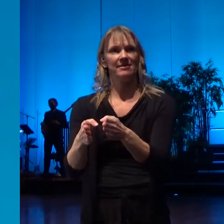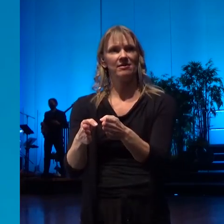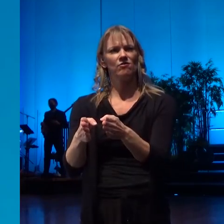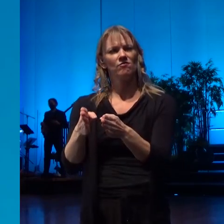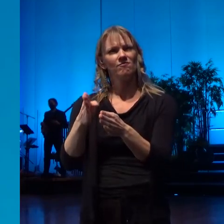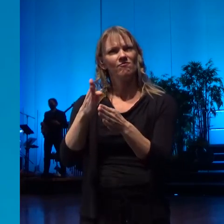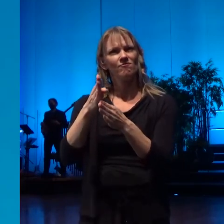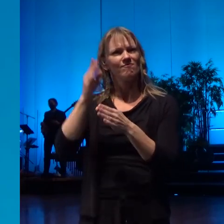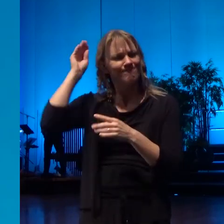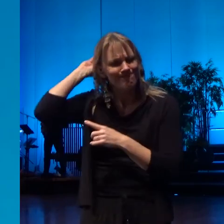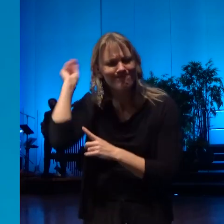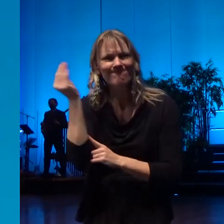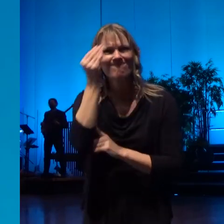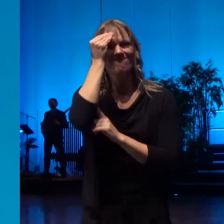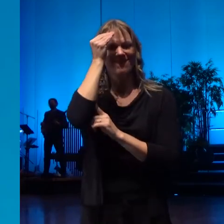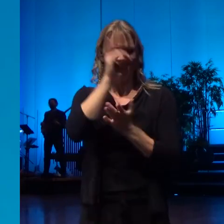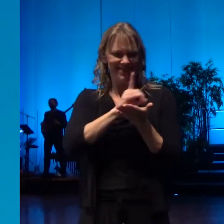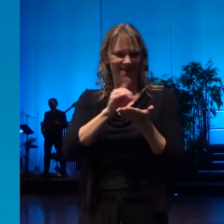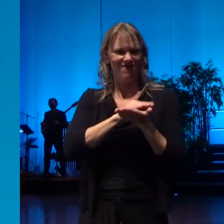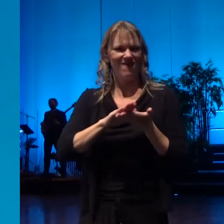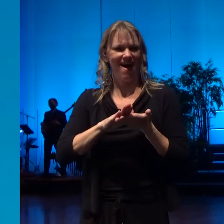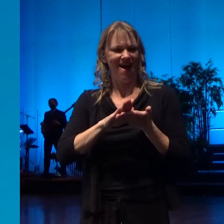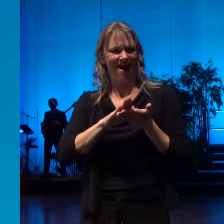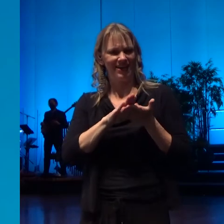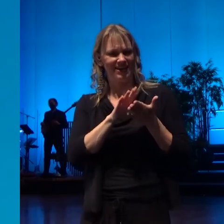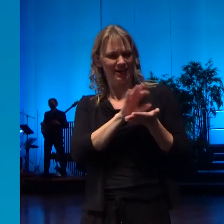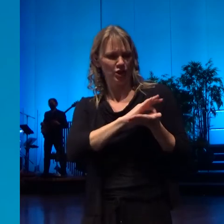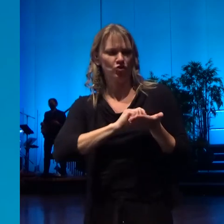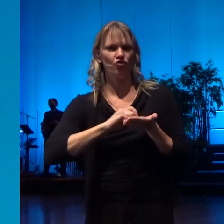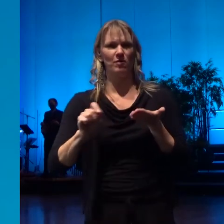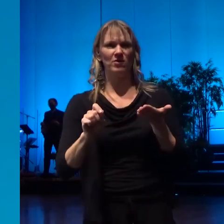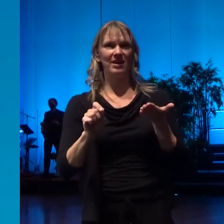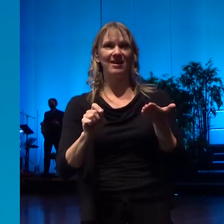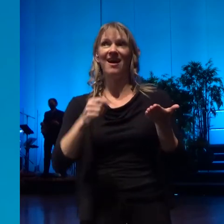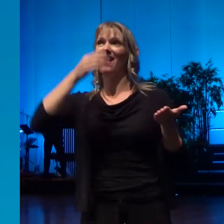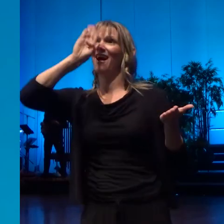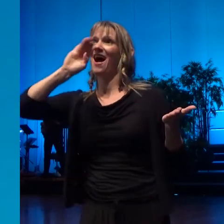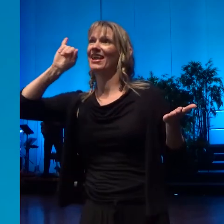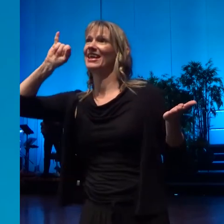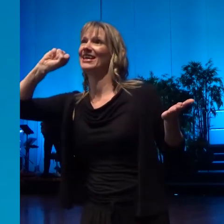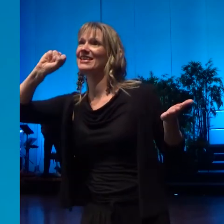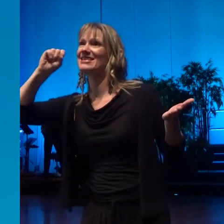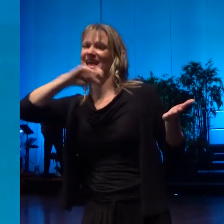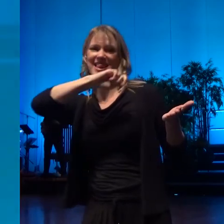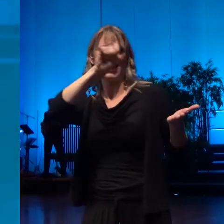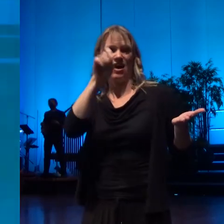Remember that divine inscription, God is, therefore I am.